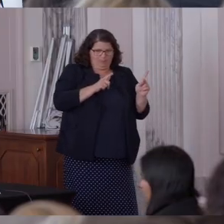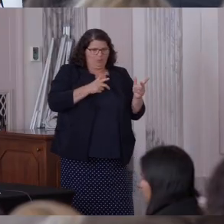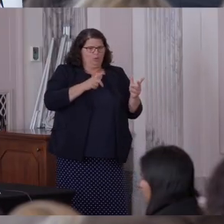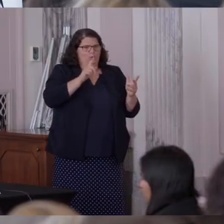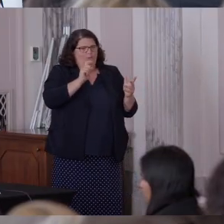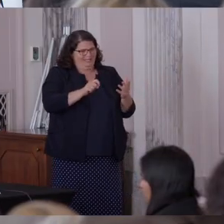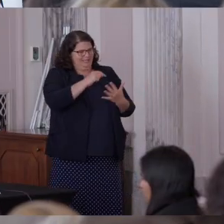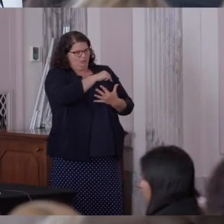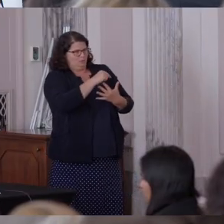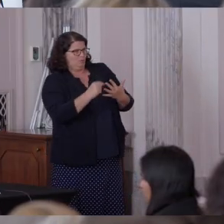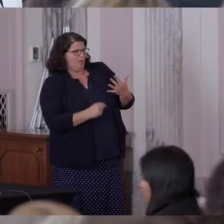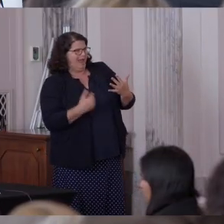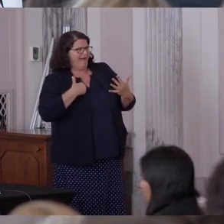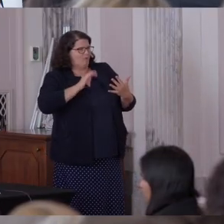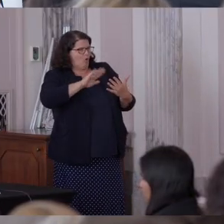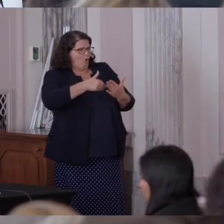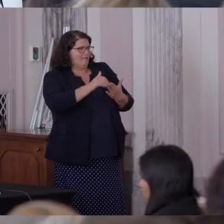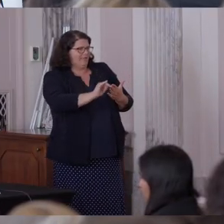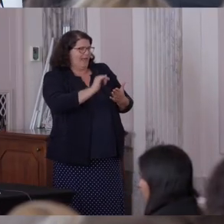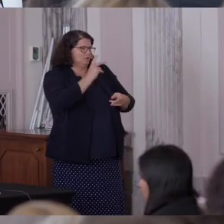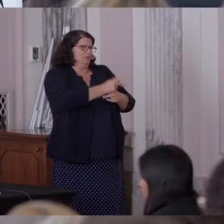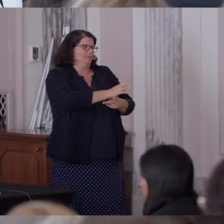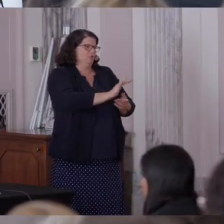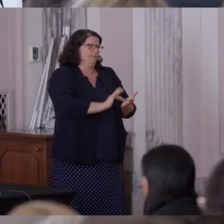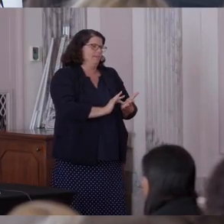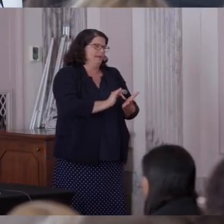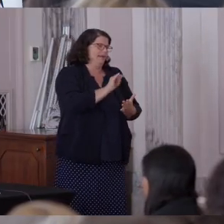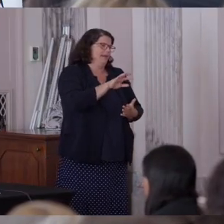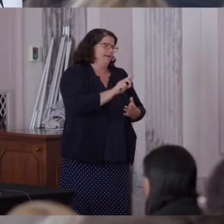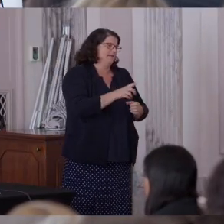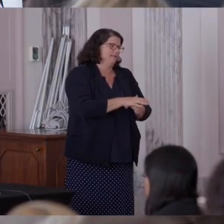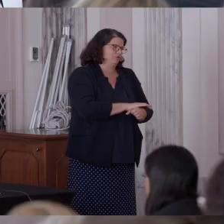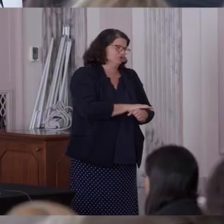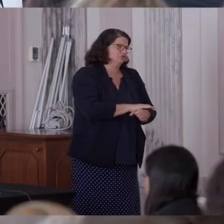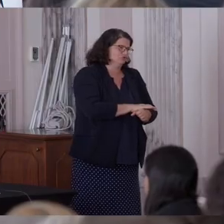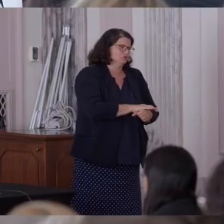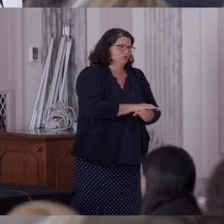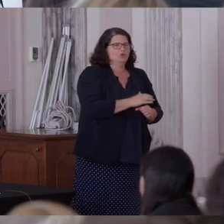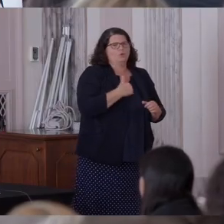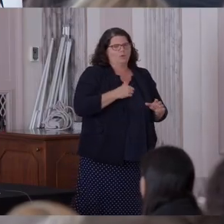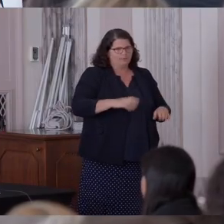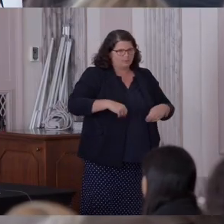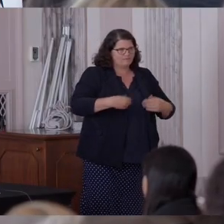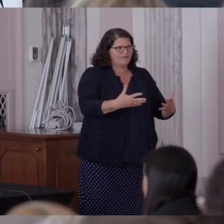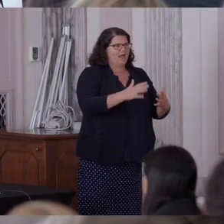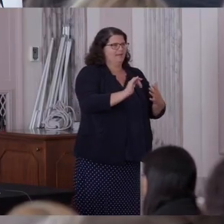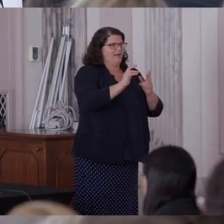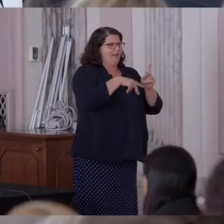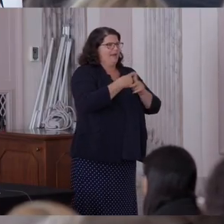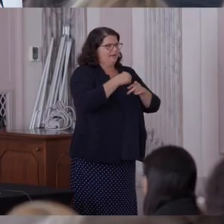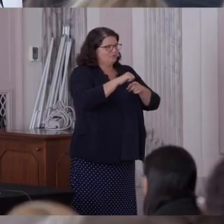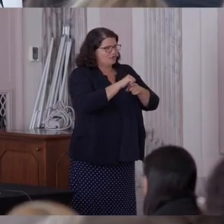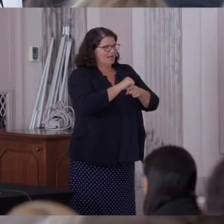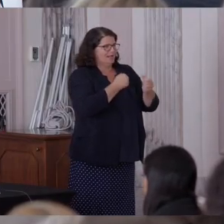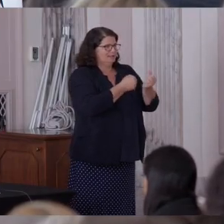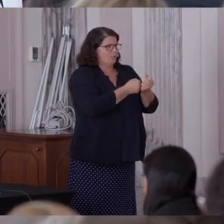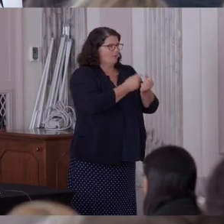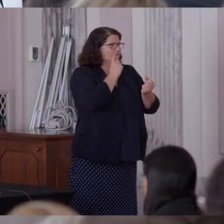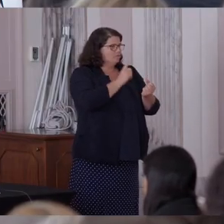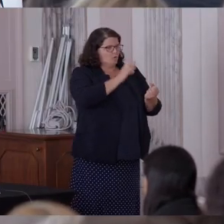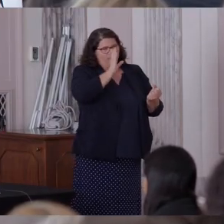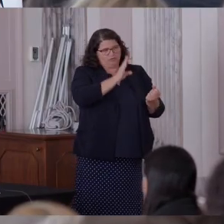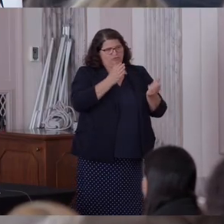their Medicaid coverage on, and please help us build out the detailed trainings and supports that direct service workers need in each